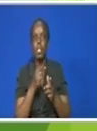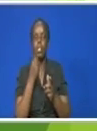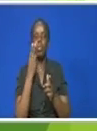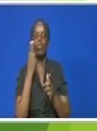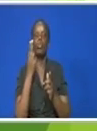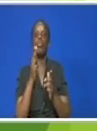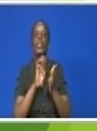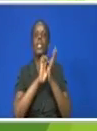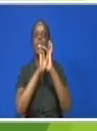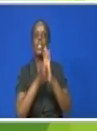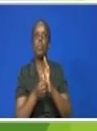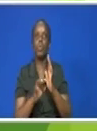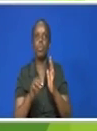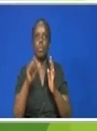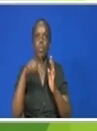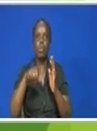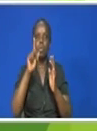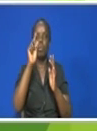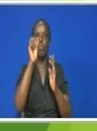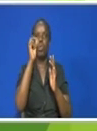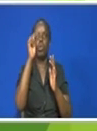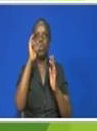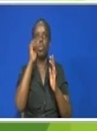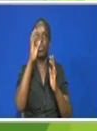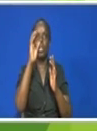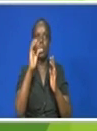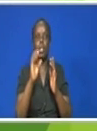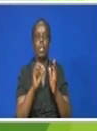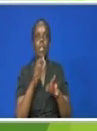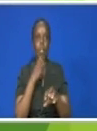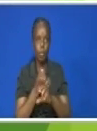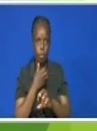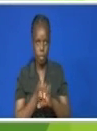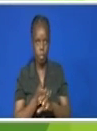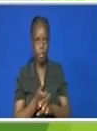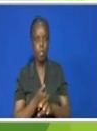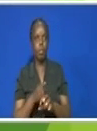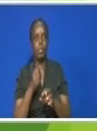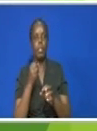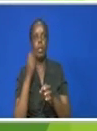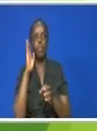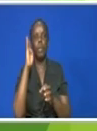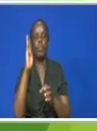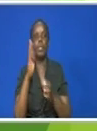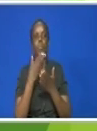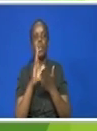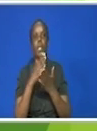of plutonic igneous rocks. We have the next one, that is B part